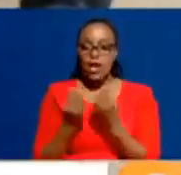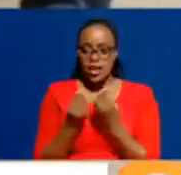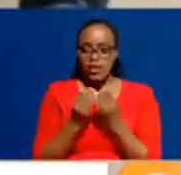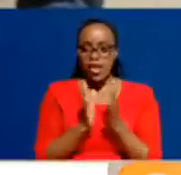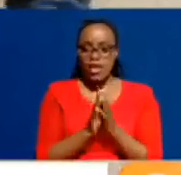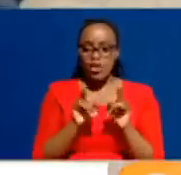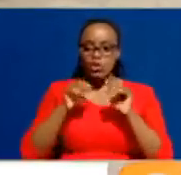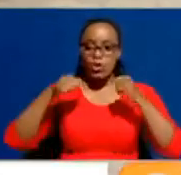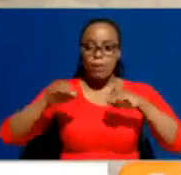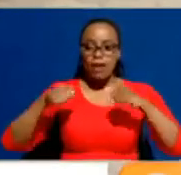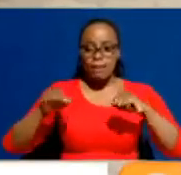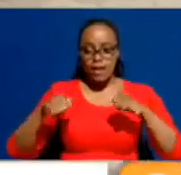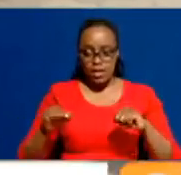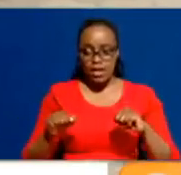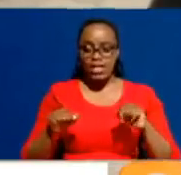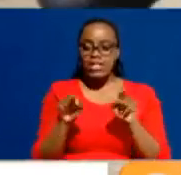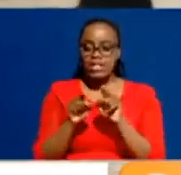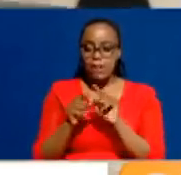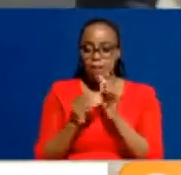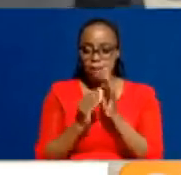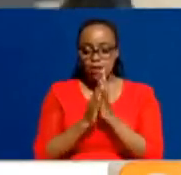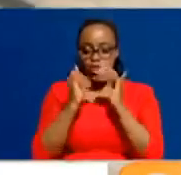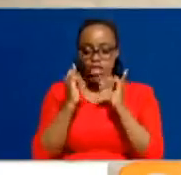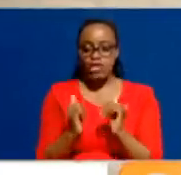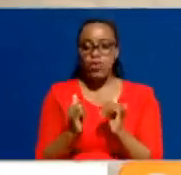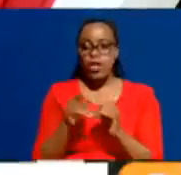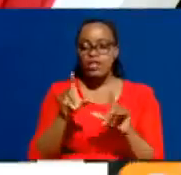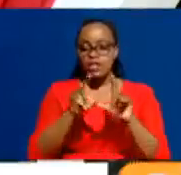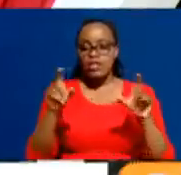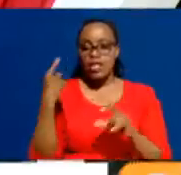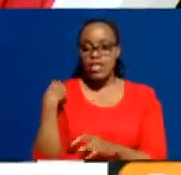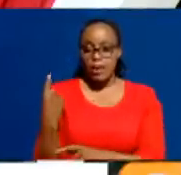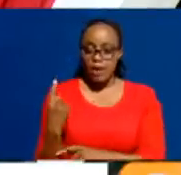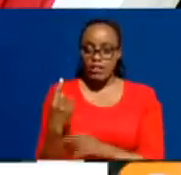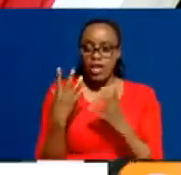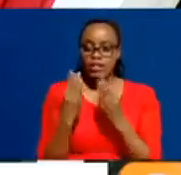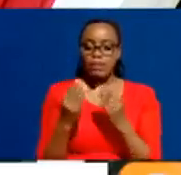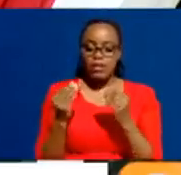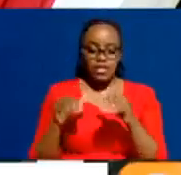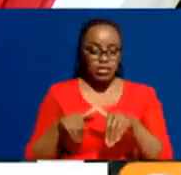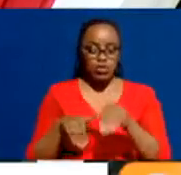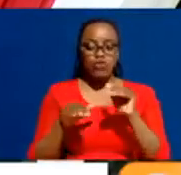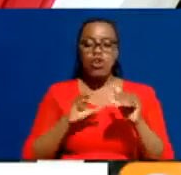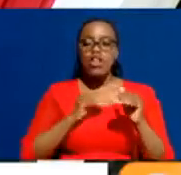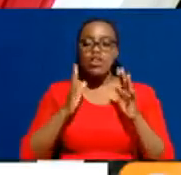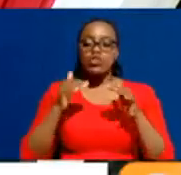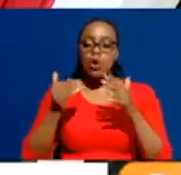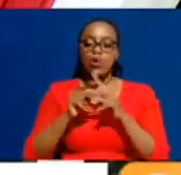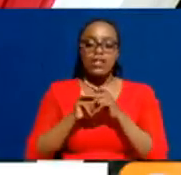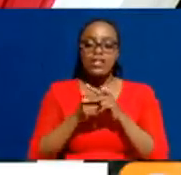even motorbikes and three-wheelers, will adopt the new generation plates. It will be very easy to trace ownership's